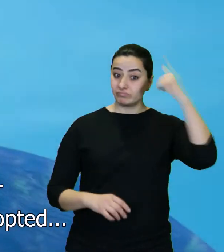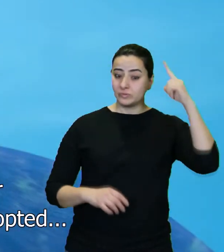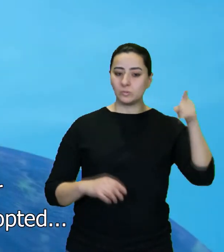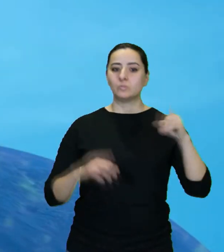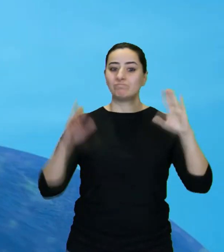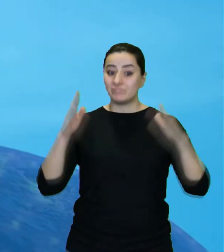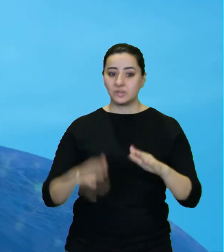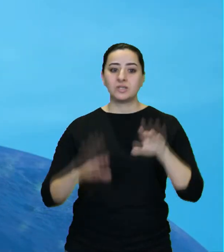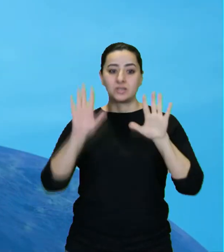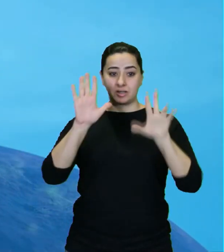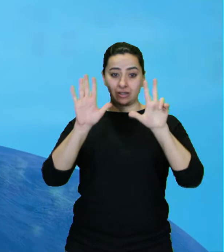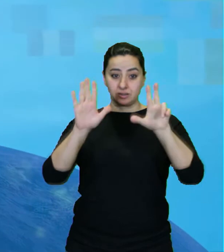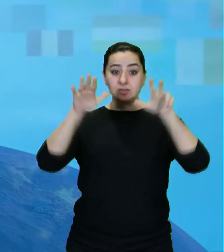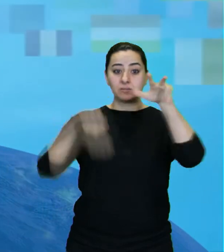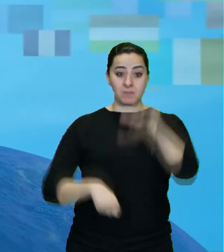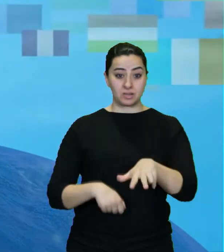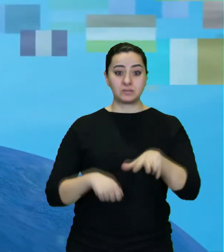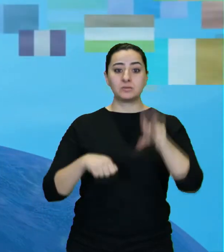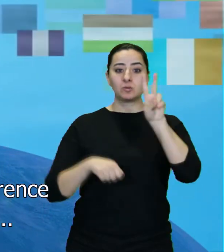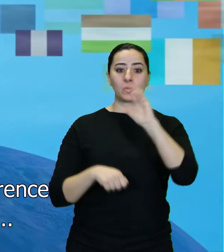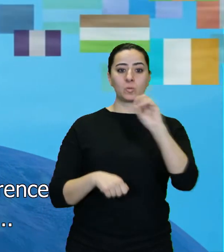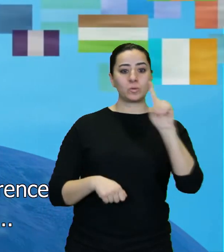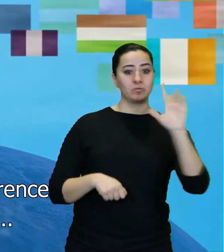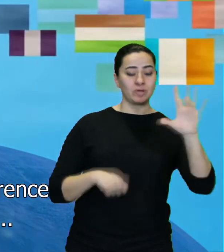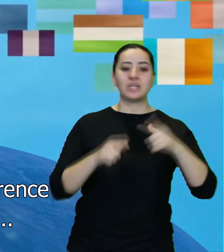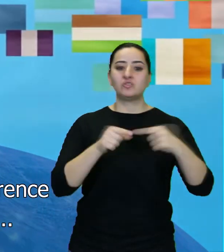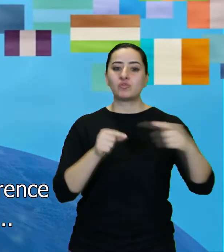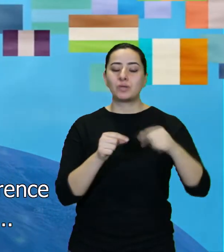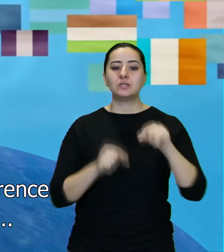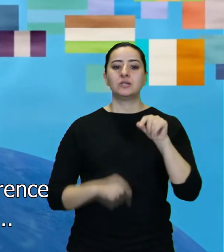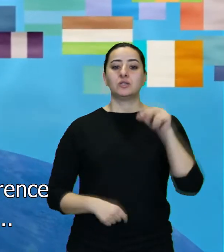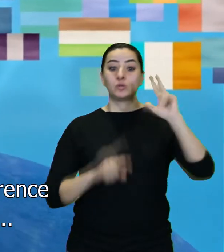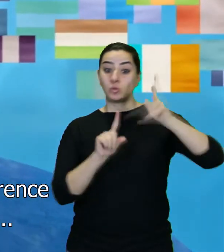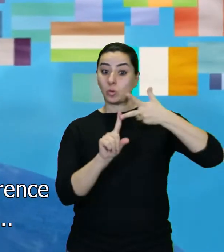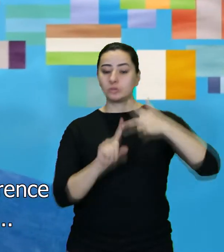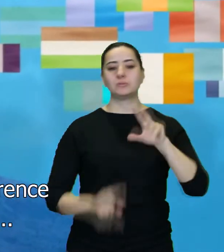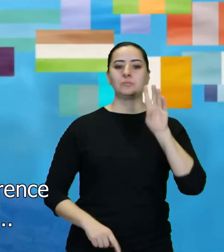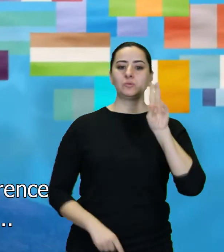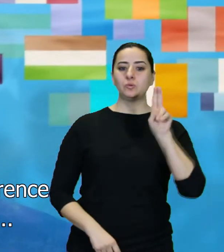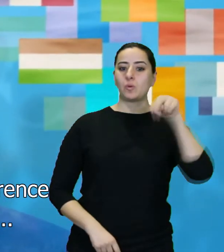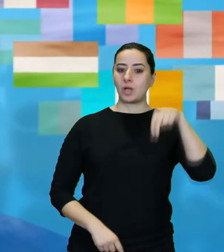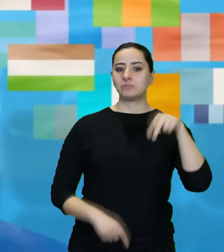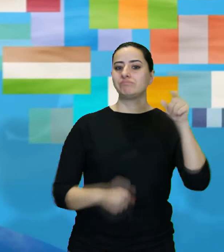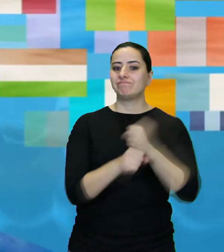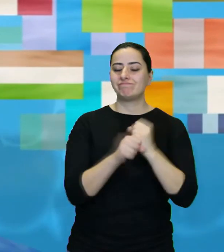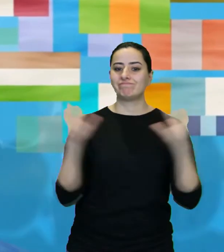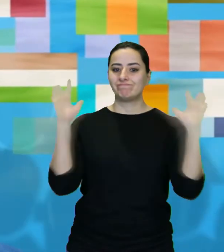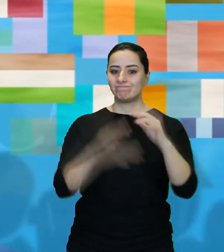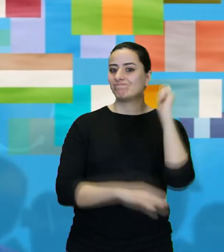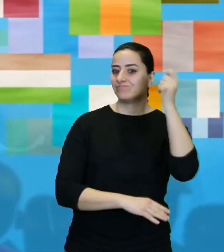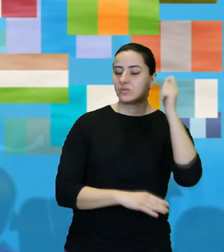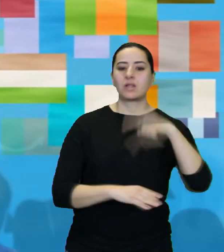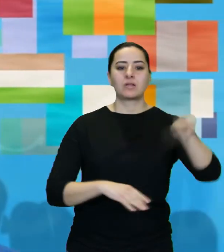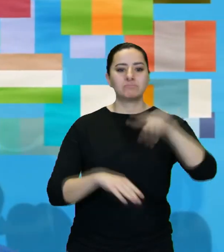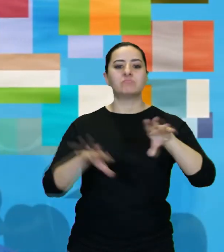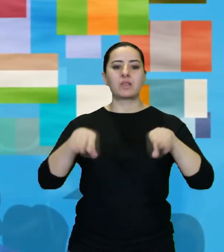was adopted on 18 March 2015 at the 3rd UN World Conference on Disaster Risk Reduction in Sendai,